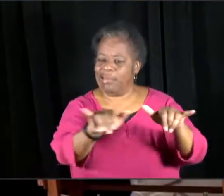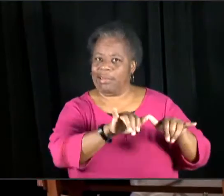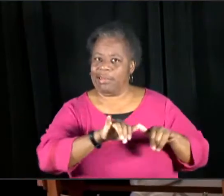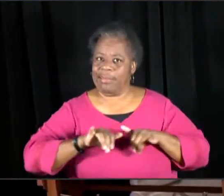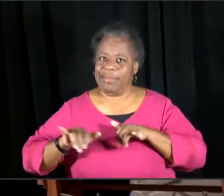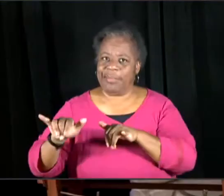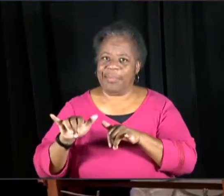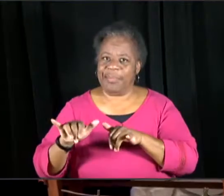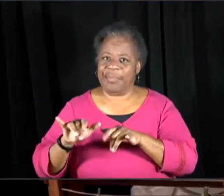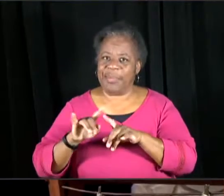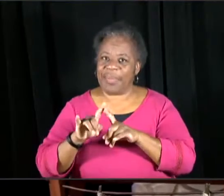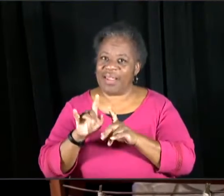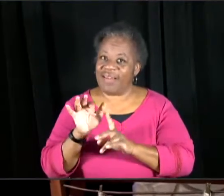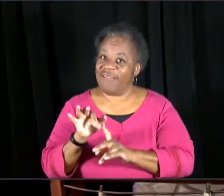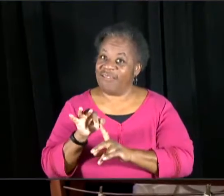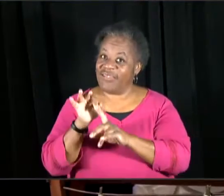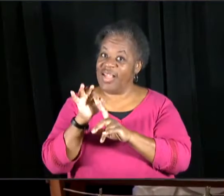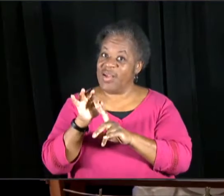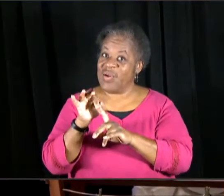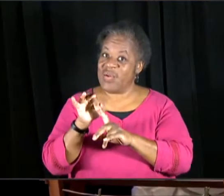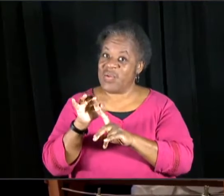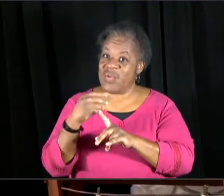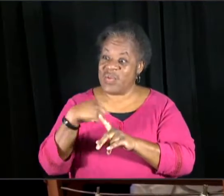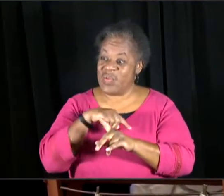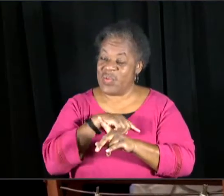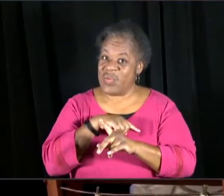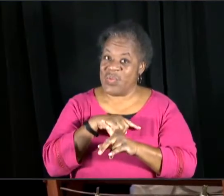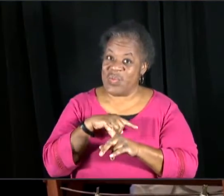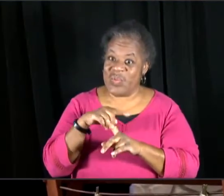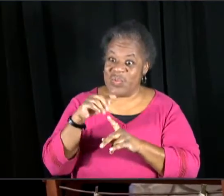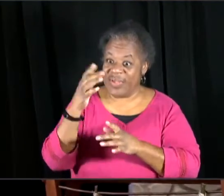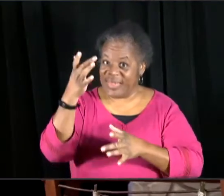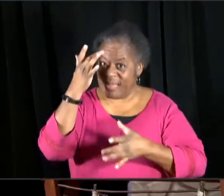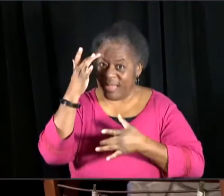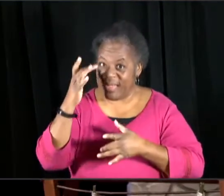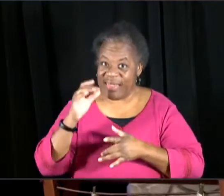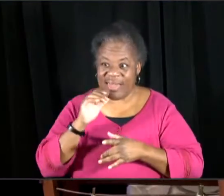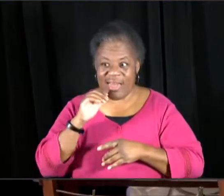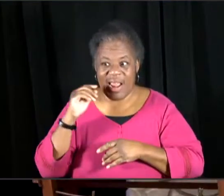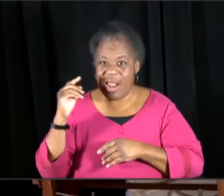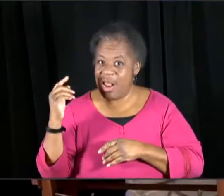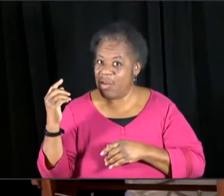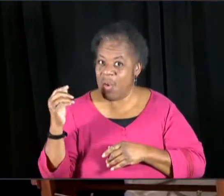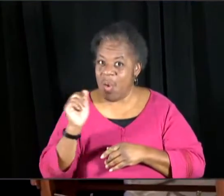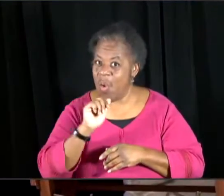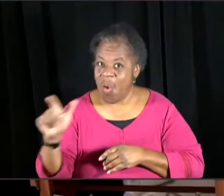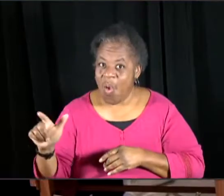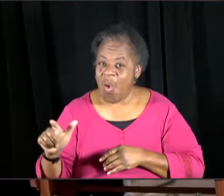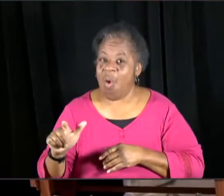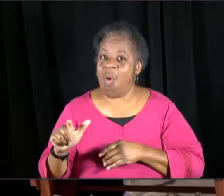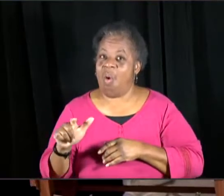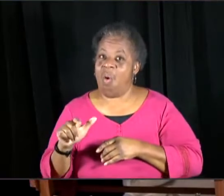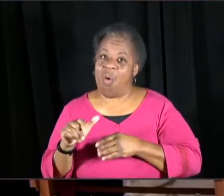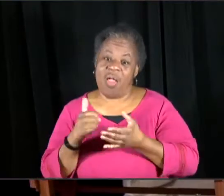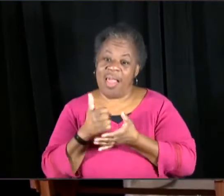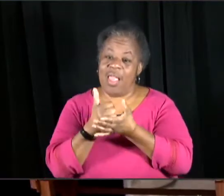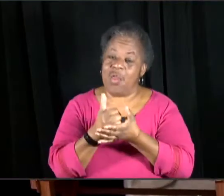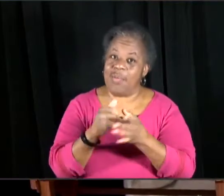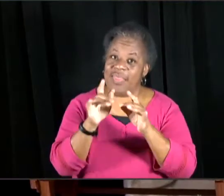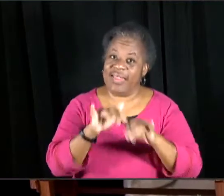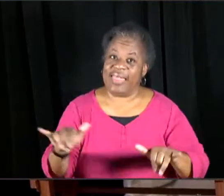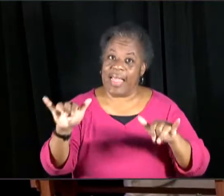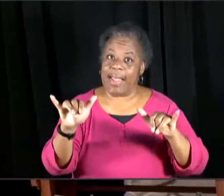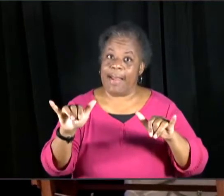But I quickly discovered we're not all treated the same when we're sick. Where I saw a person's humanity, others